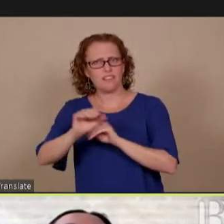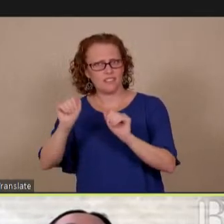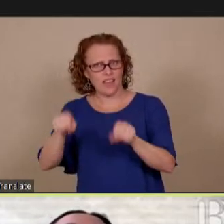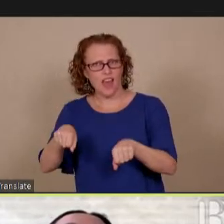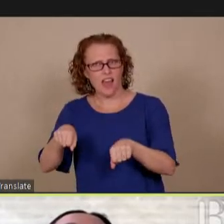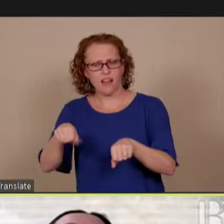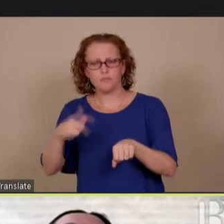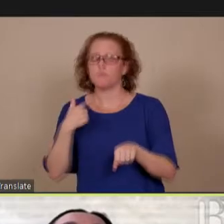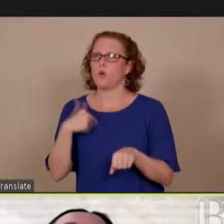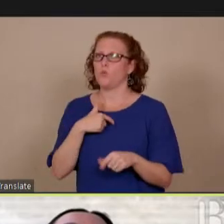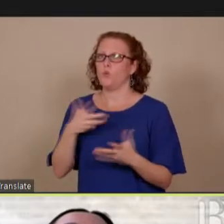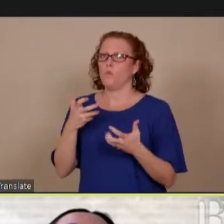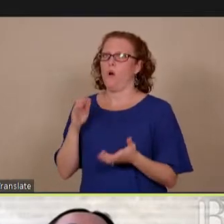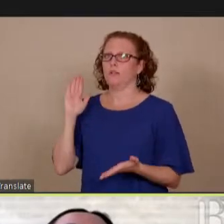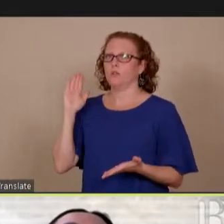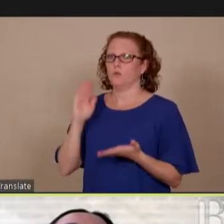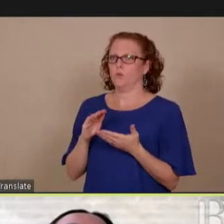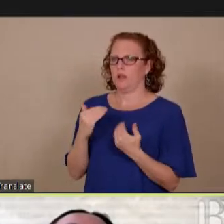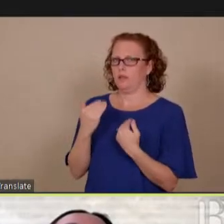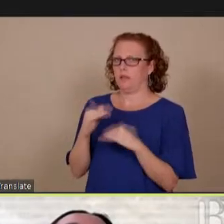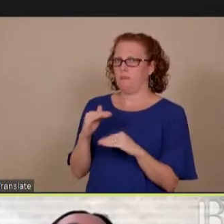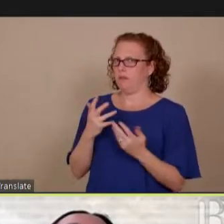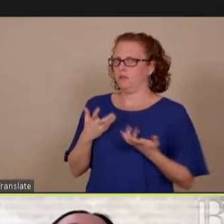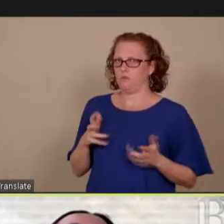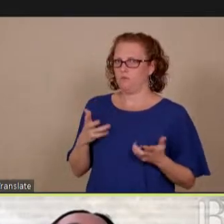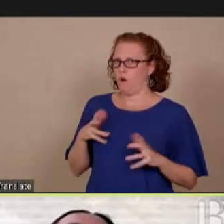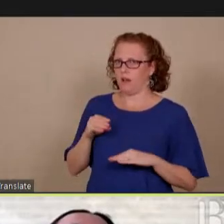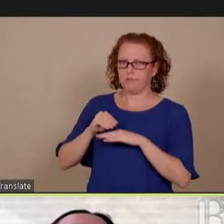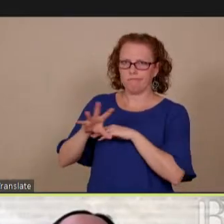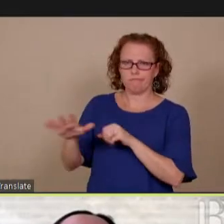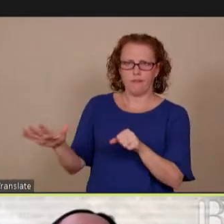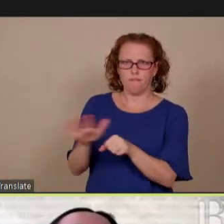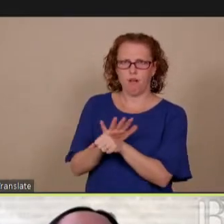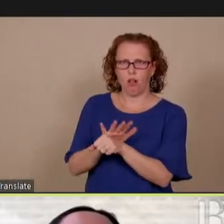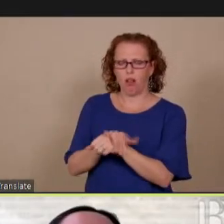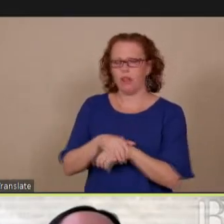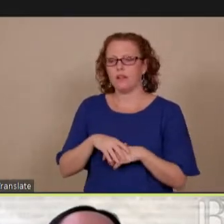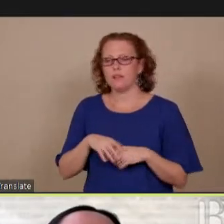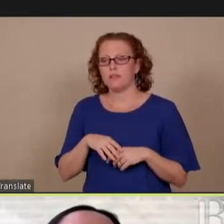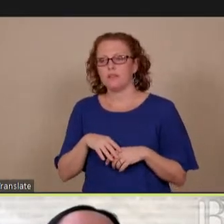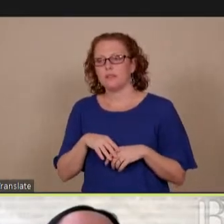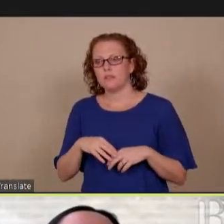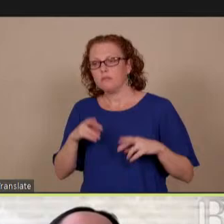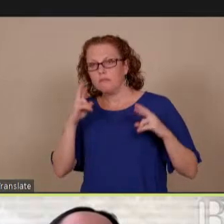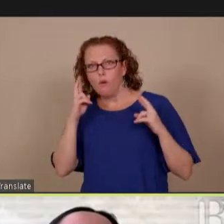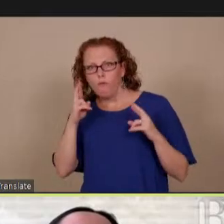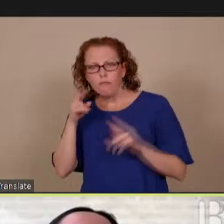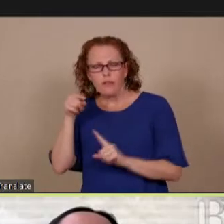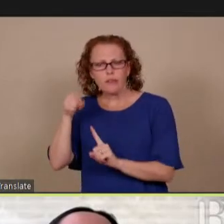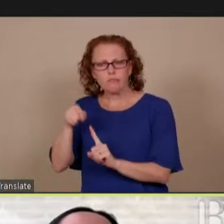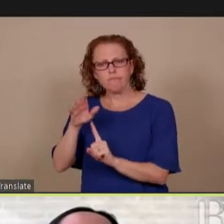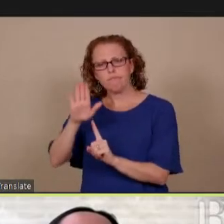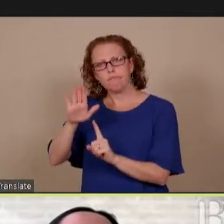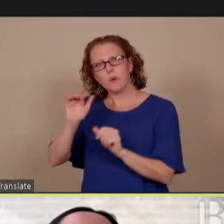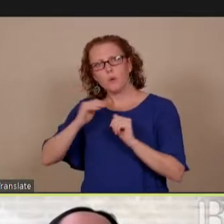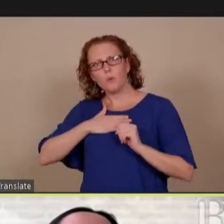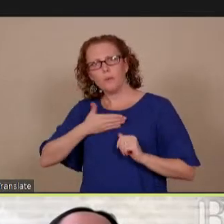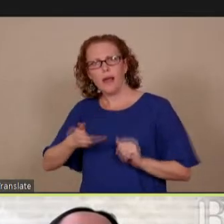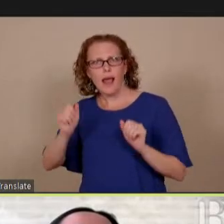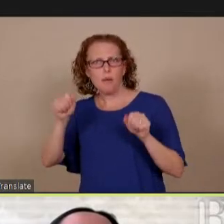from 4 years to 2 years to the next time that they can vote for their next council